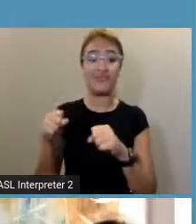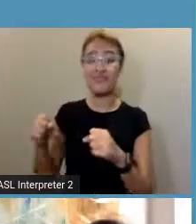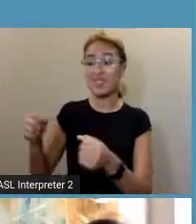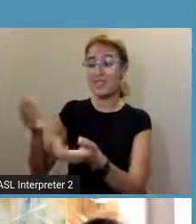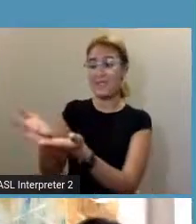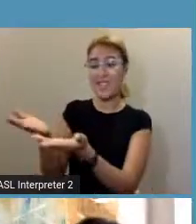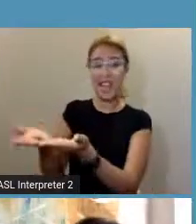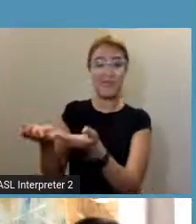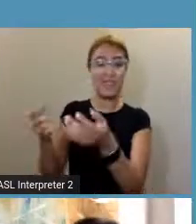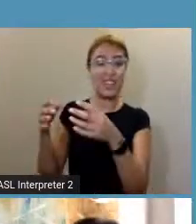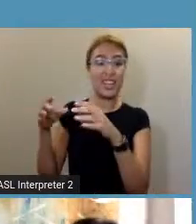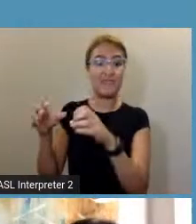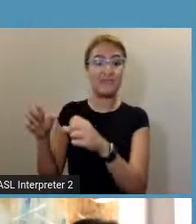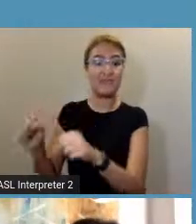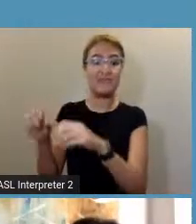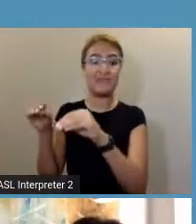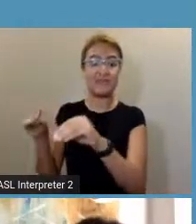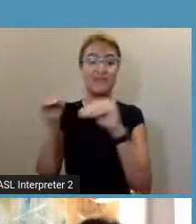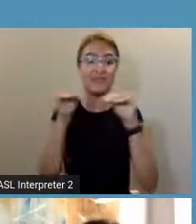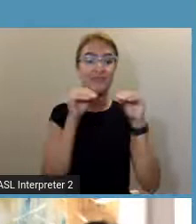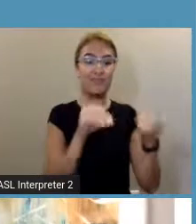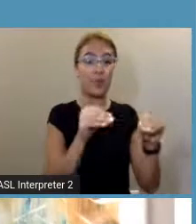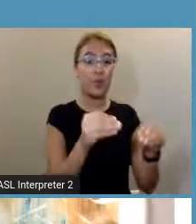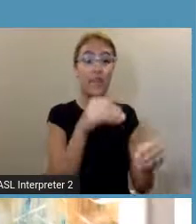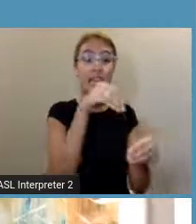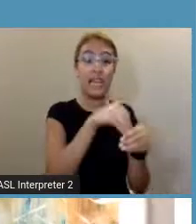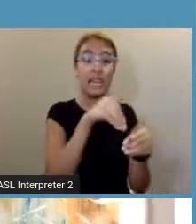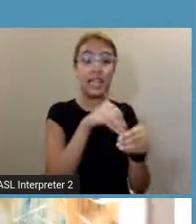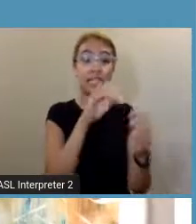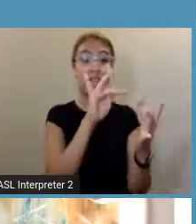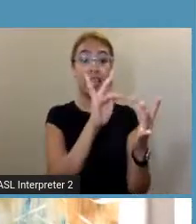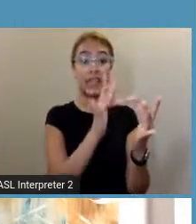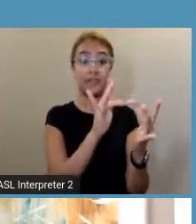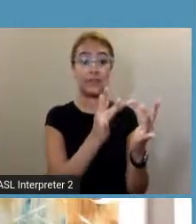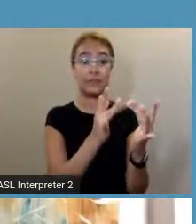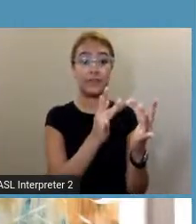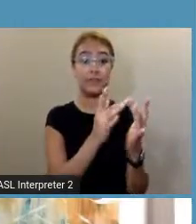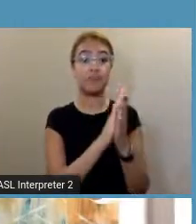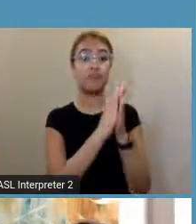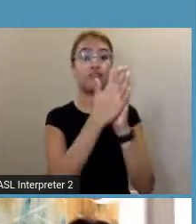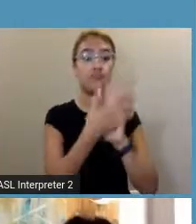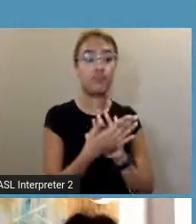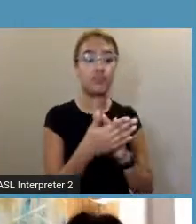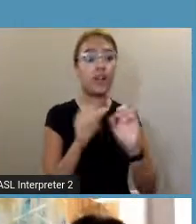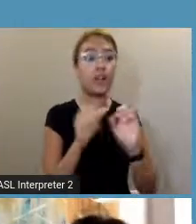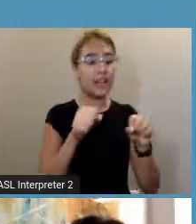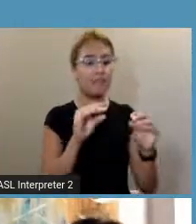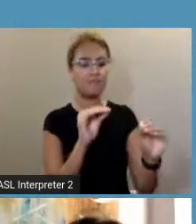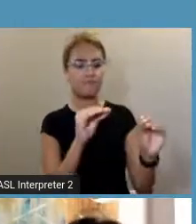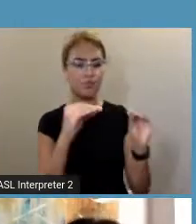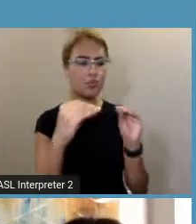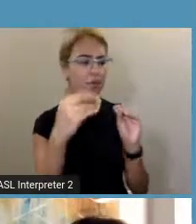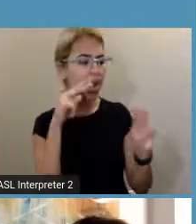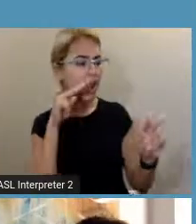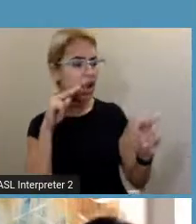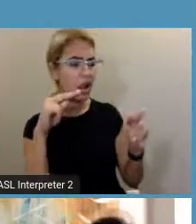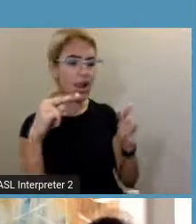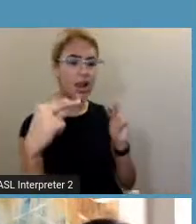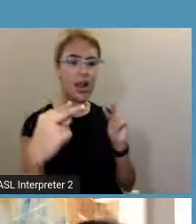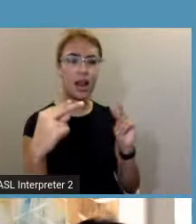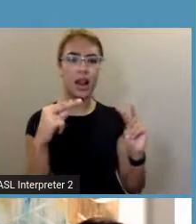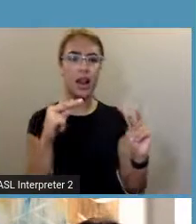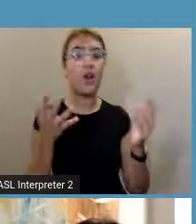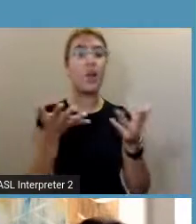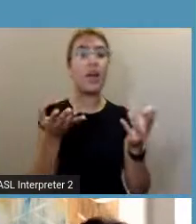software, and it will appear in the person's living room, and they can move around it and see what it looks like